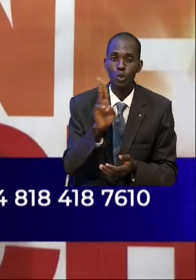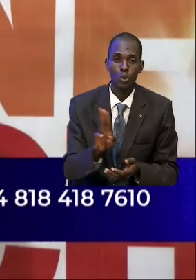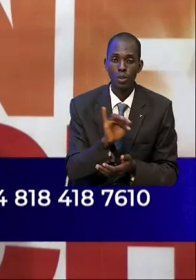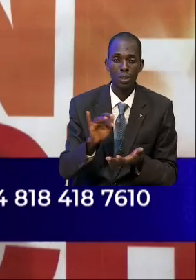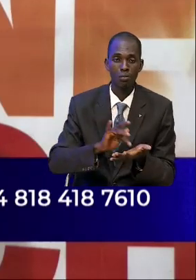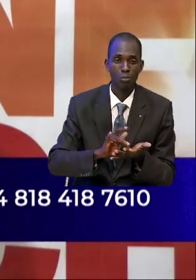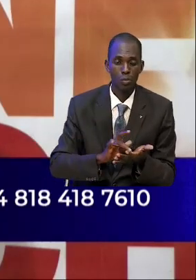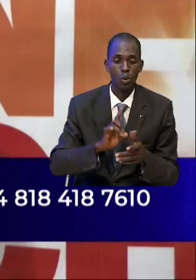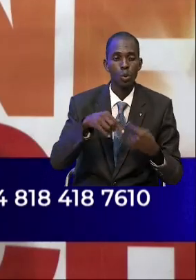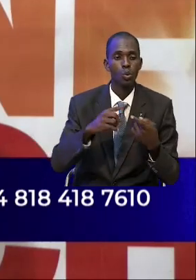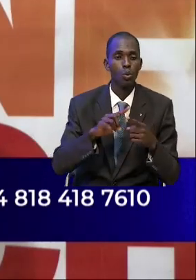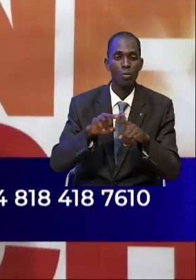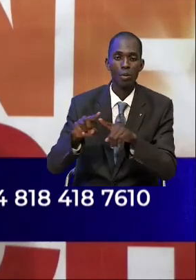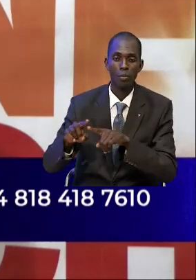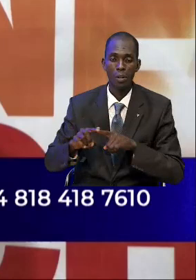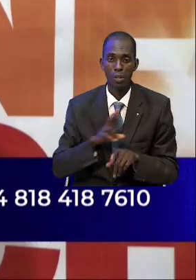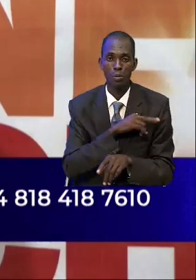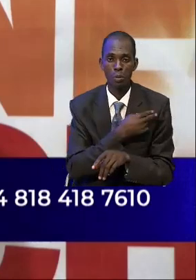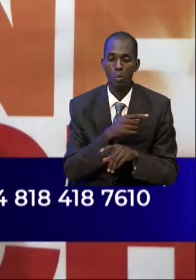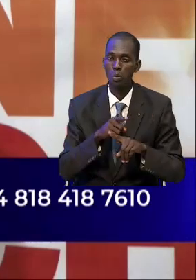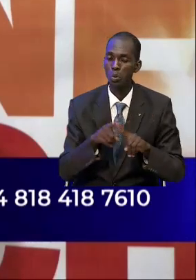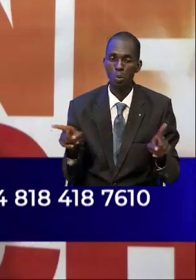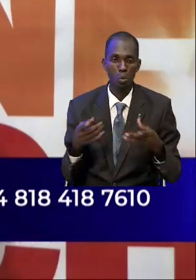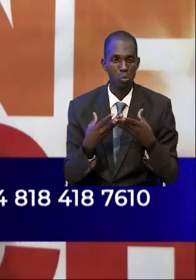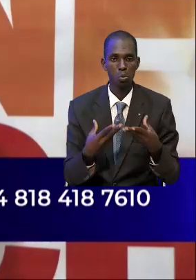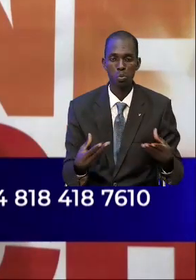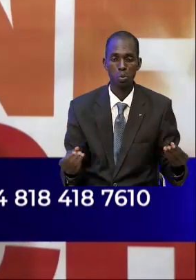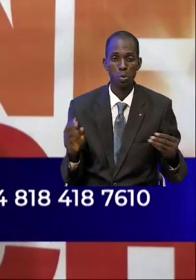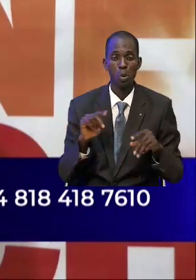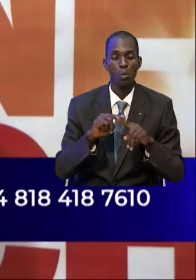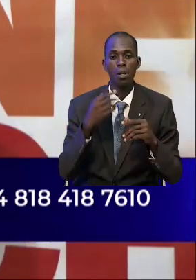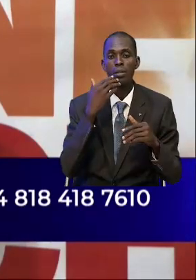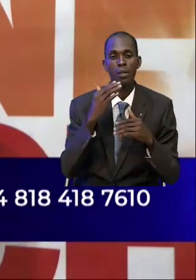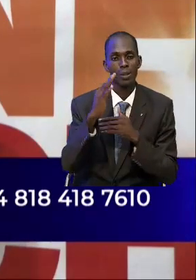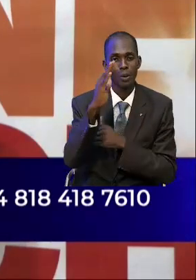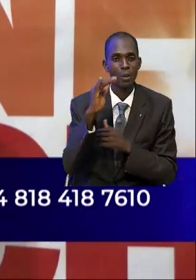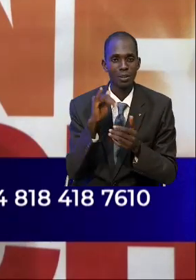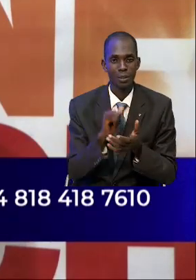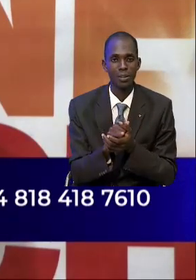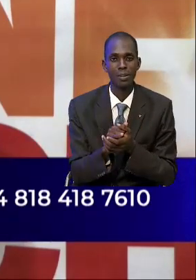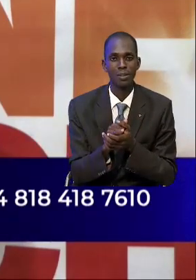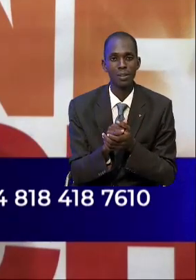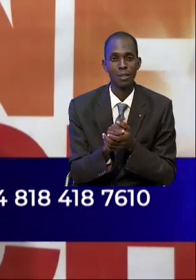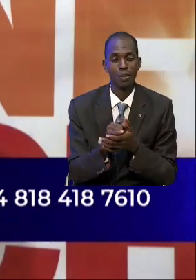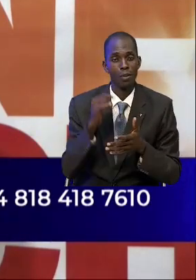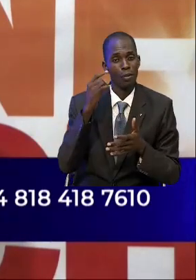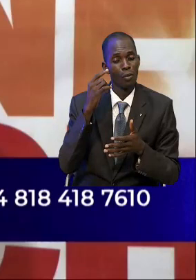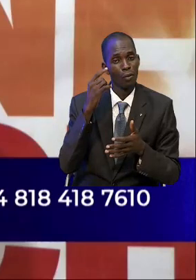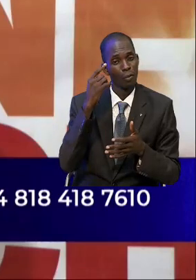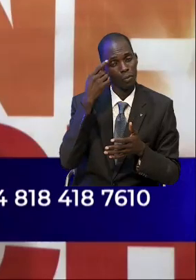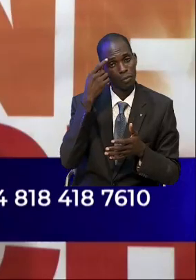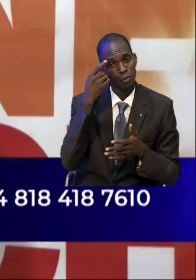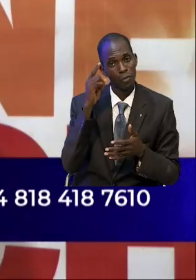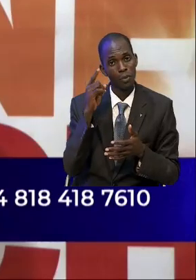every day swallowing drugs, going from hospital to hospital, but no avail. But